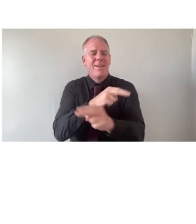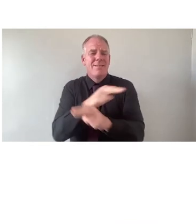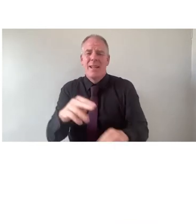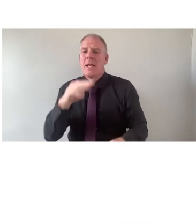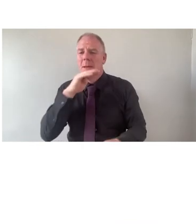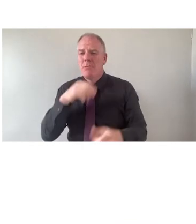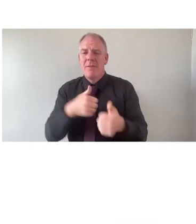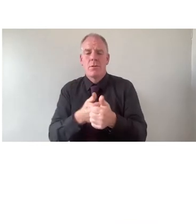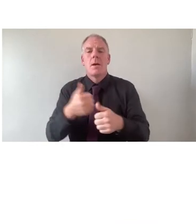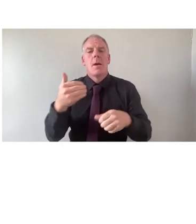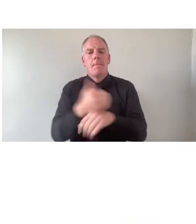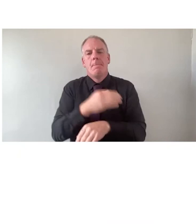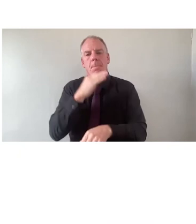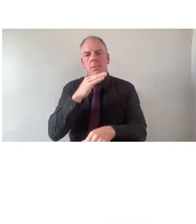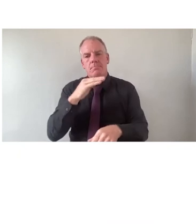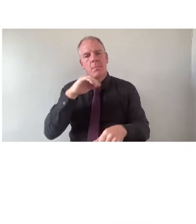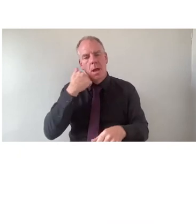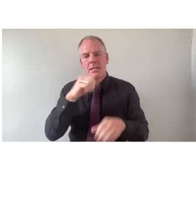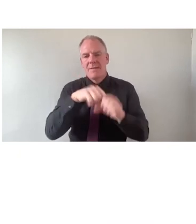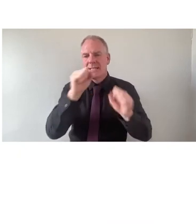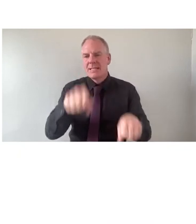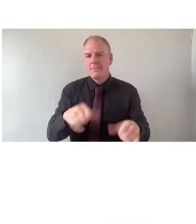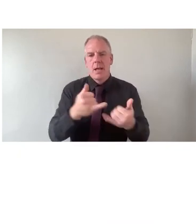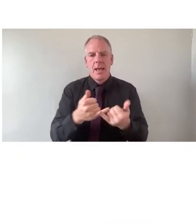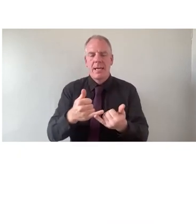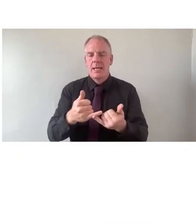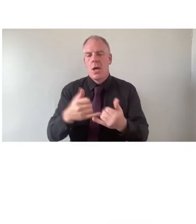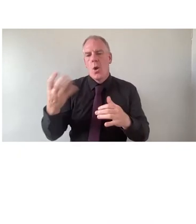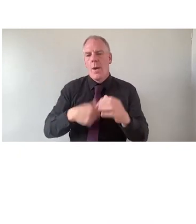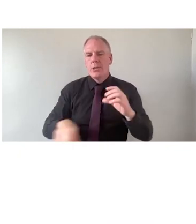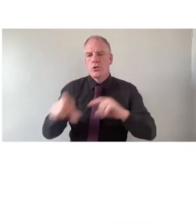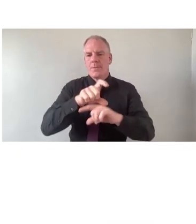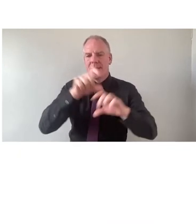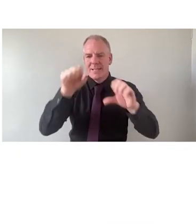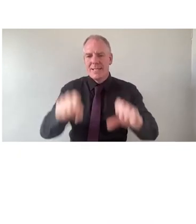by the schemes that exist, such as the wage subsidy scheme.